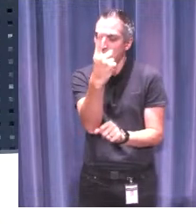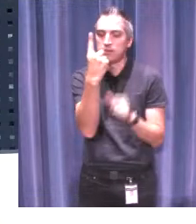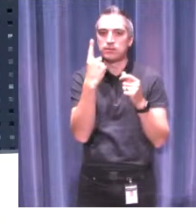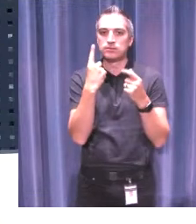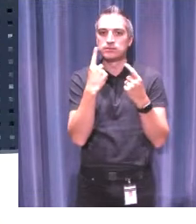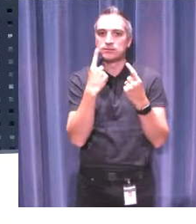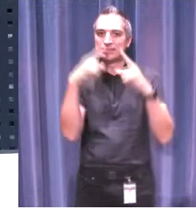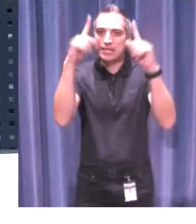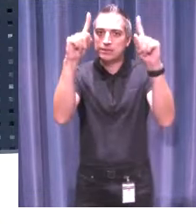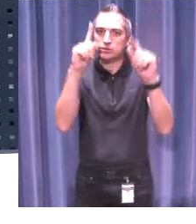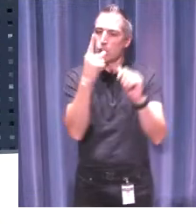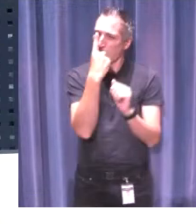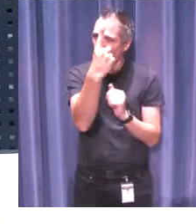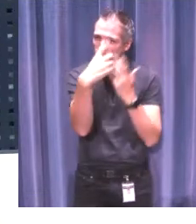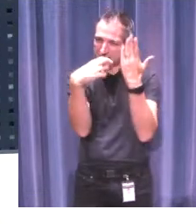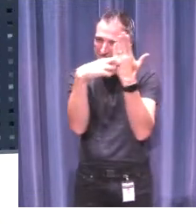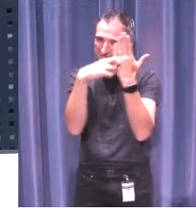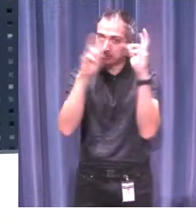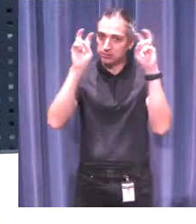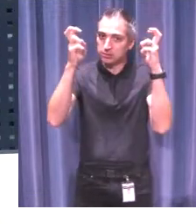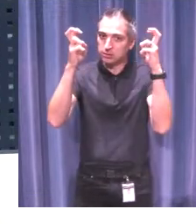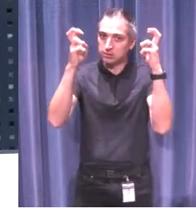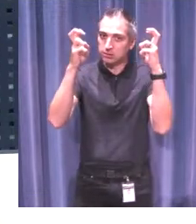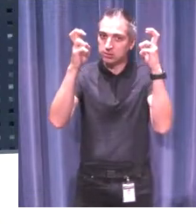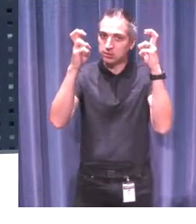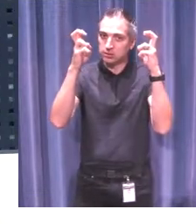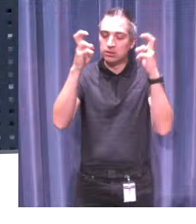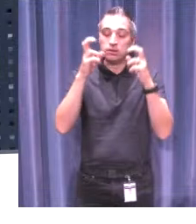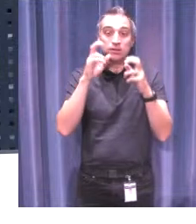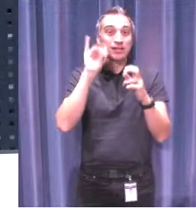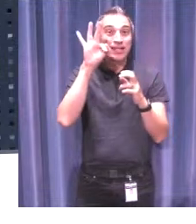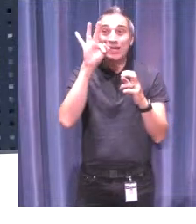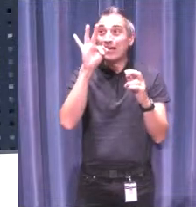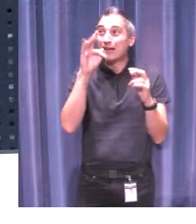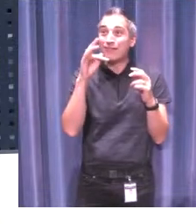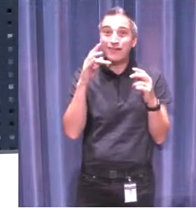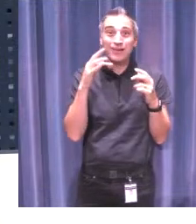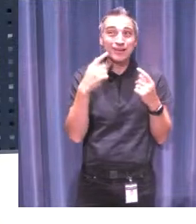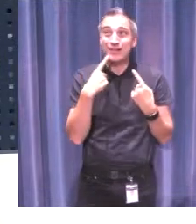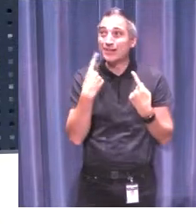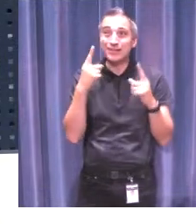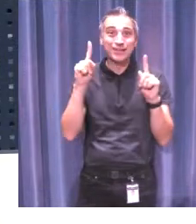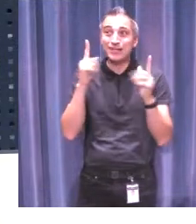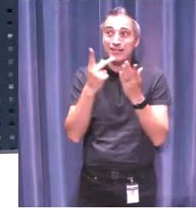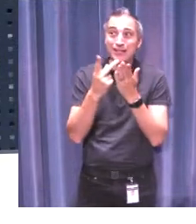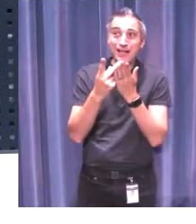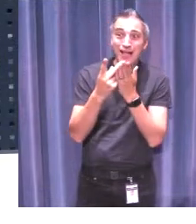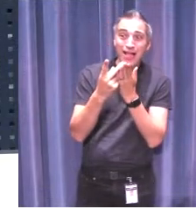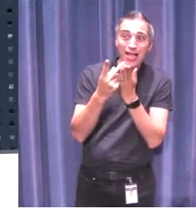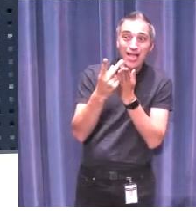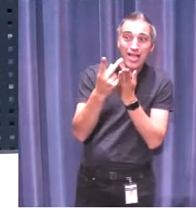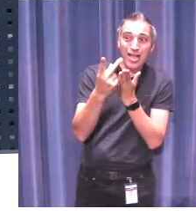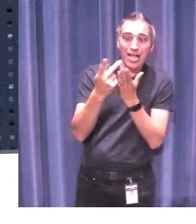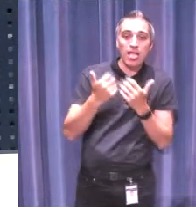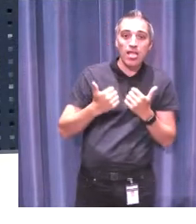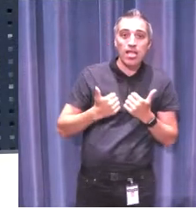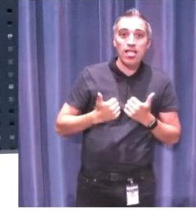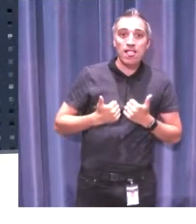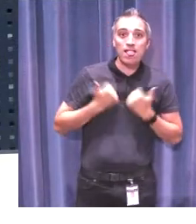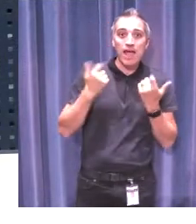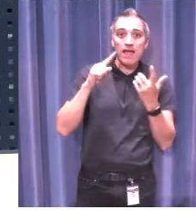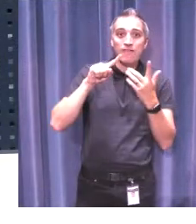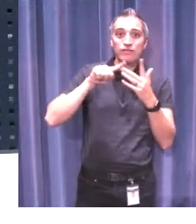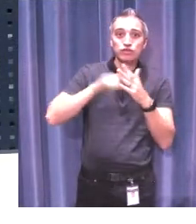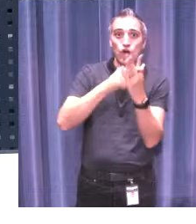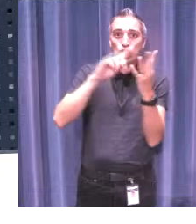It's like they got one ticket, because if it doesn't work, then life starts to close in on them.